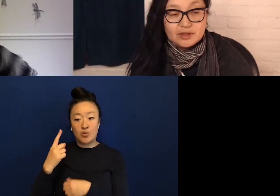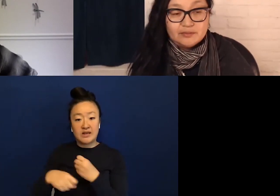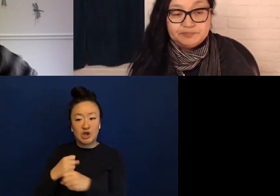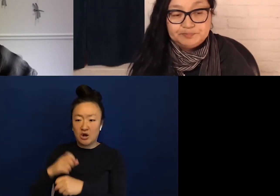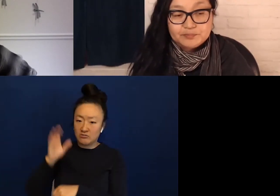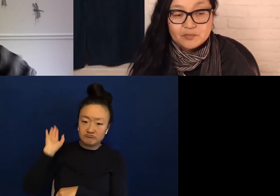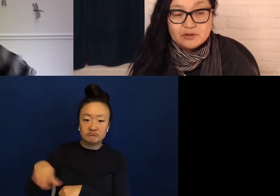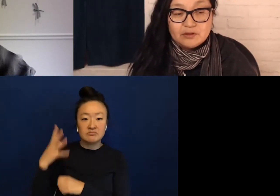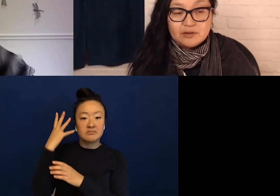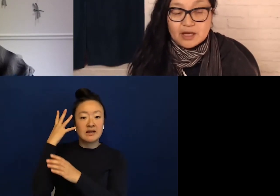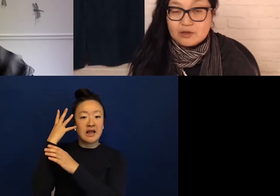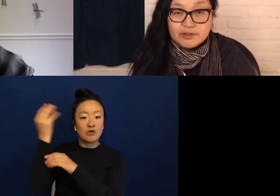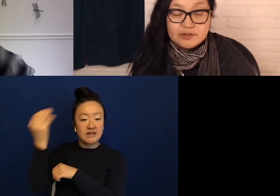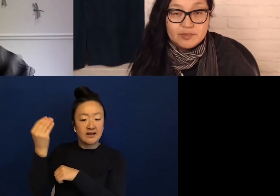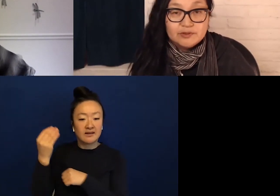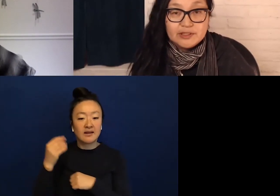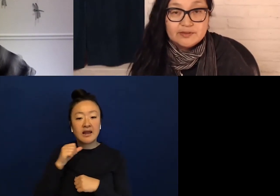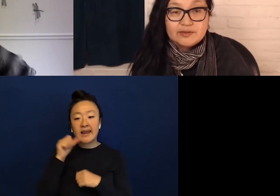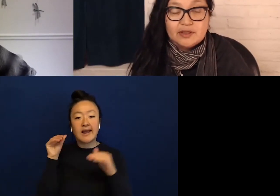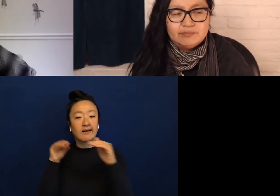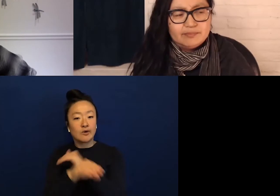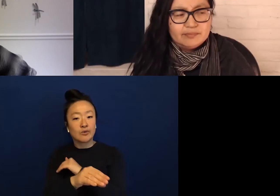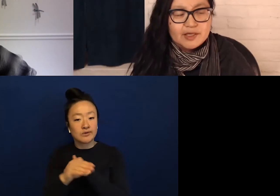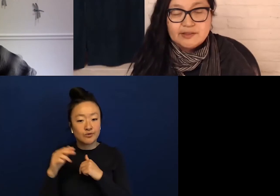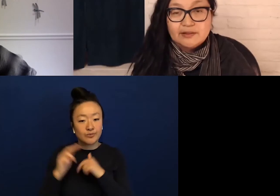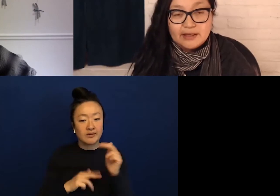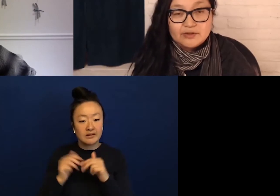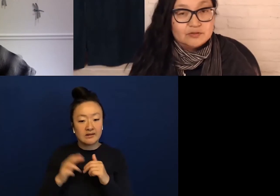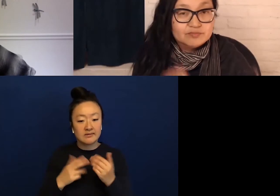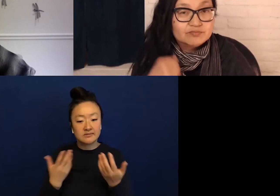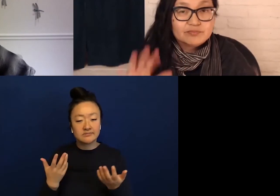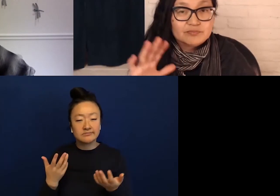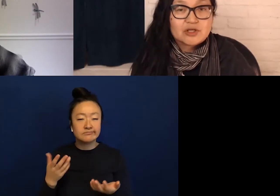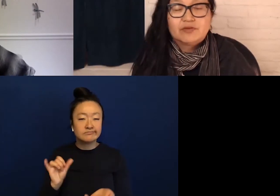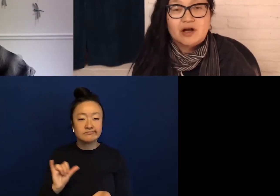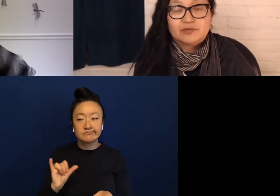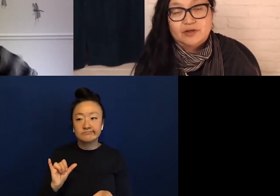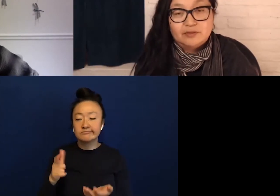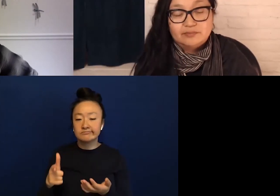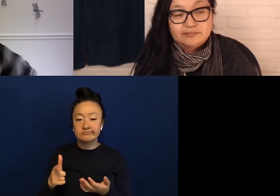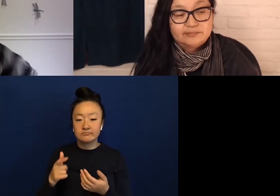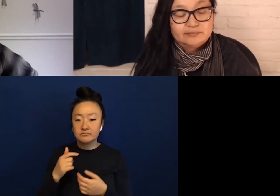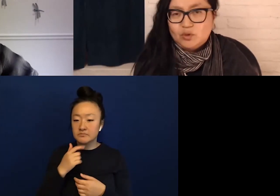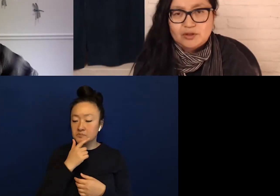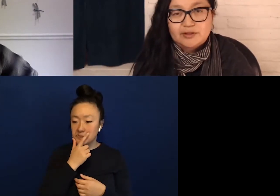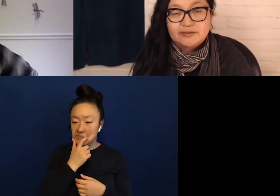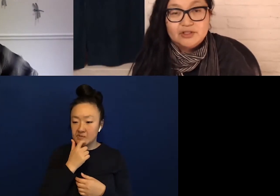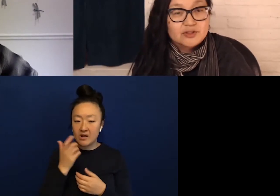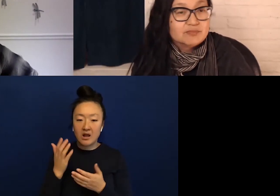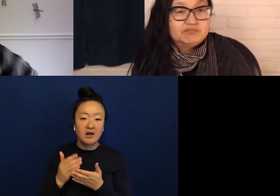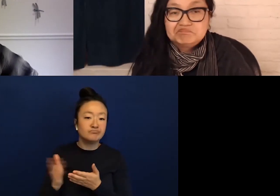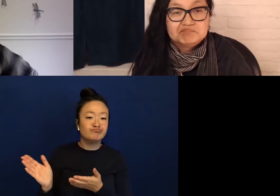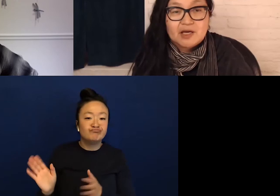outdoors, not going into any buildings, basically like sort of shuffling off work.